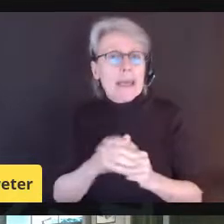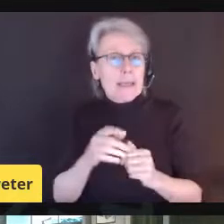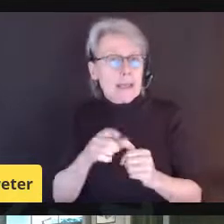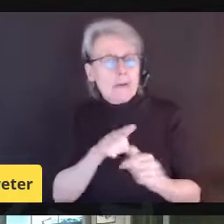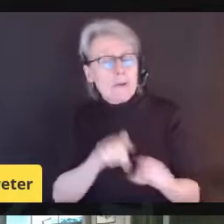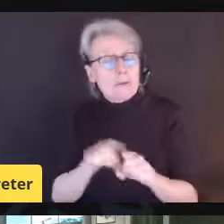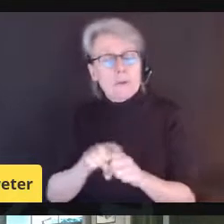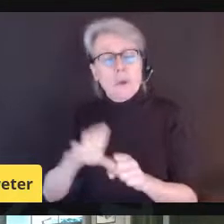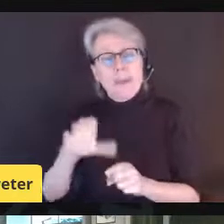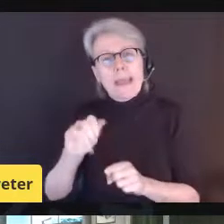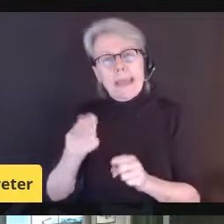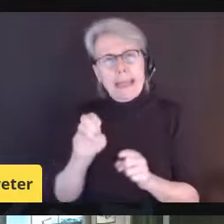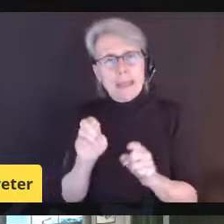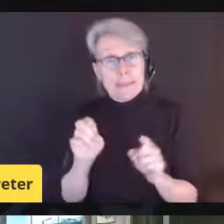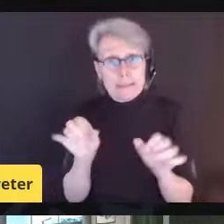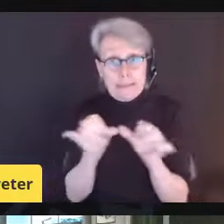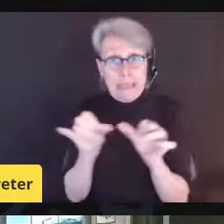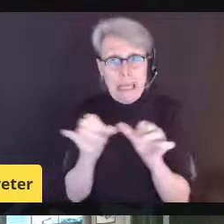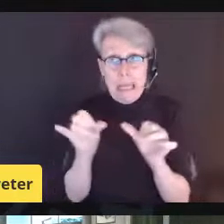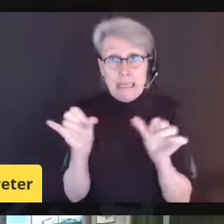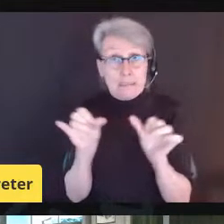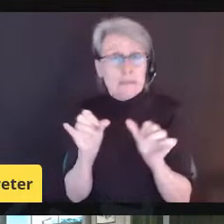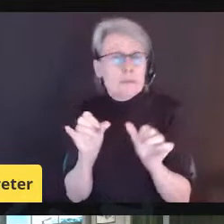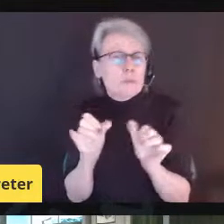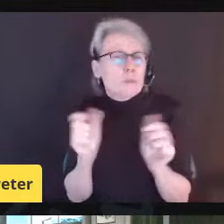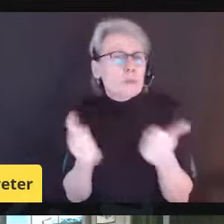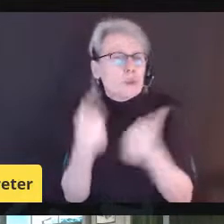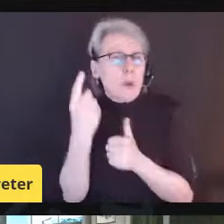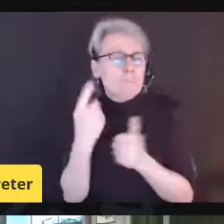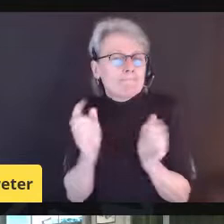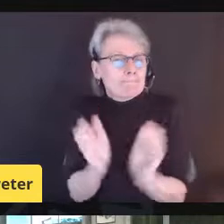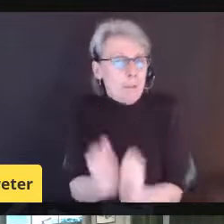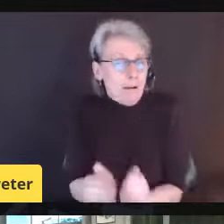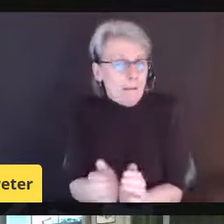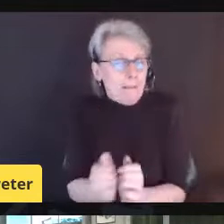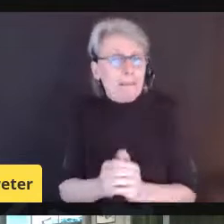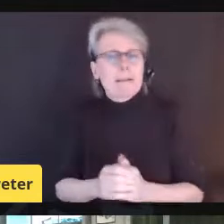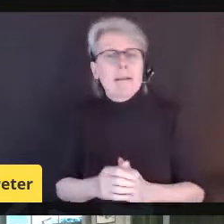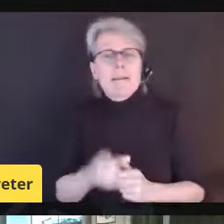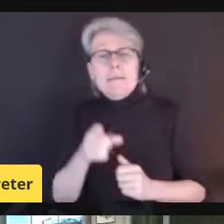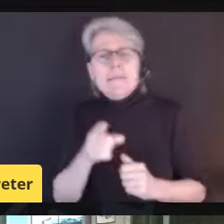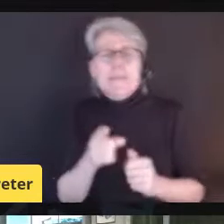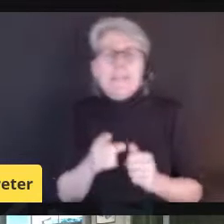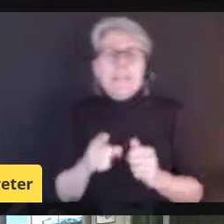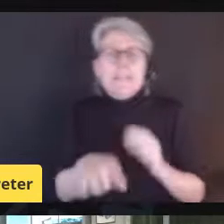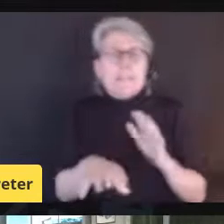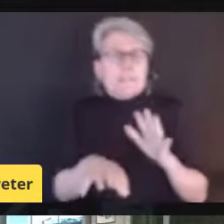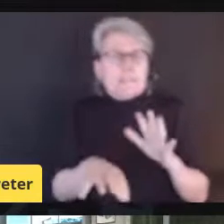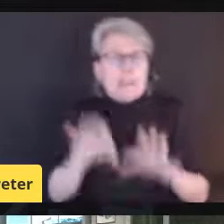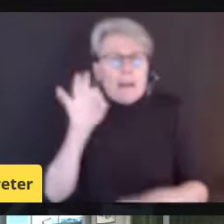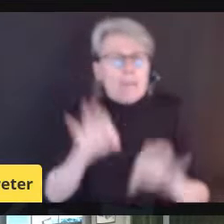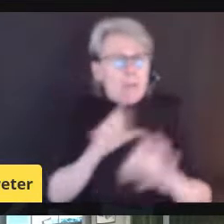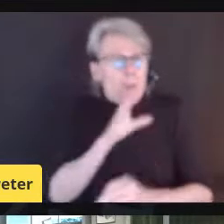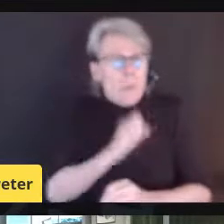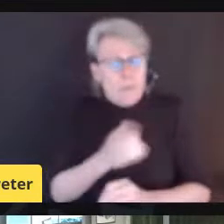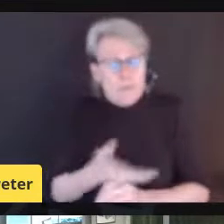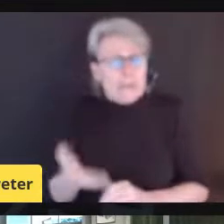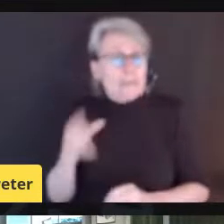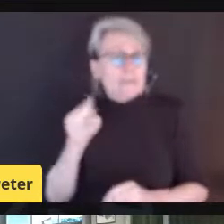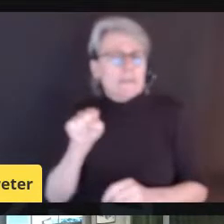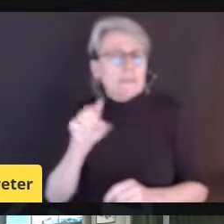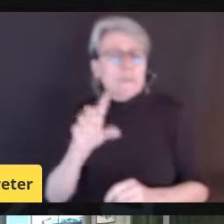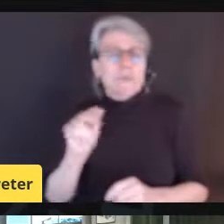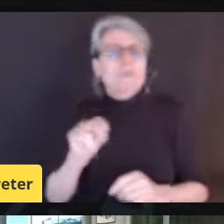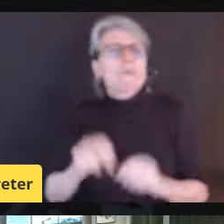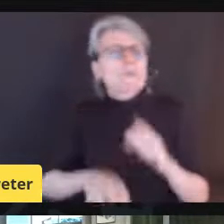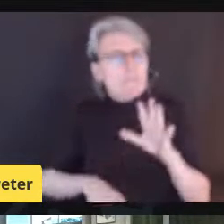Kind of tying back to, yeah. So mostly what we find is not so many artifacts, but we do find lots of